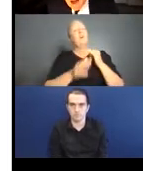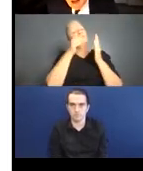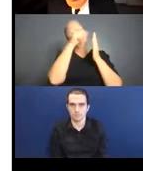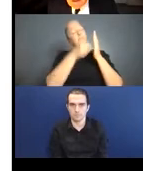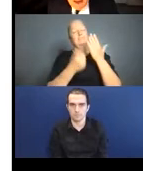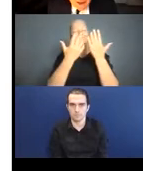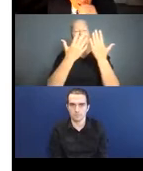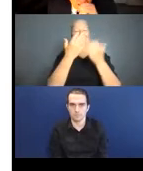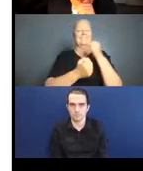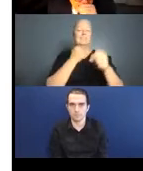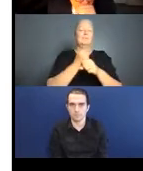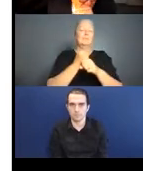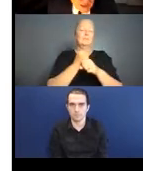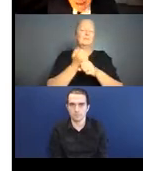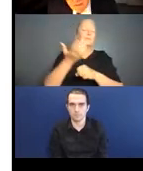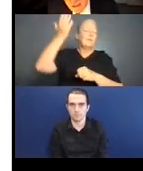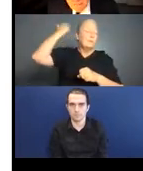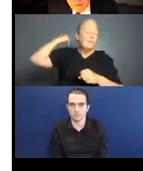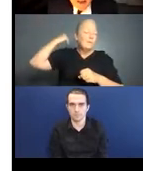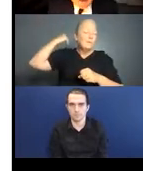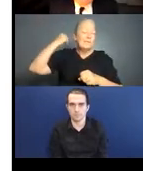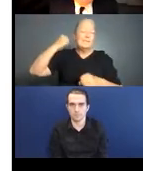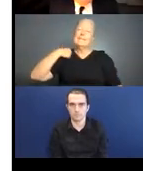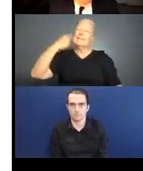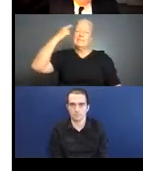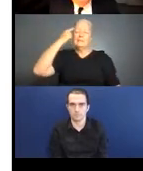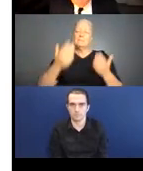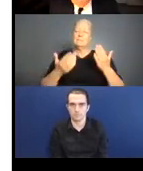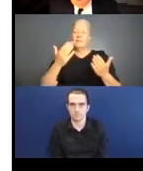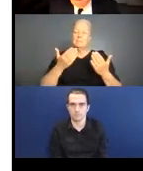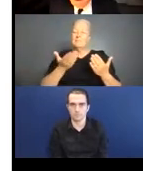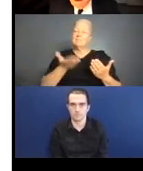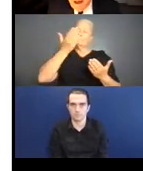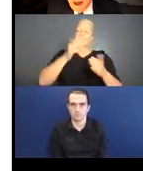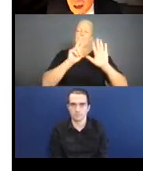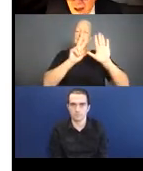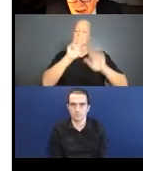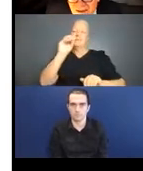least 9%. So it's probably nearer to 70% is actually the figure rather than